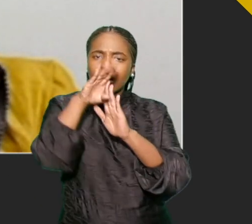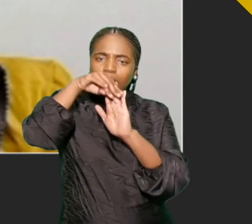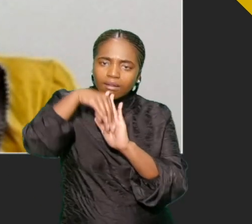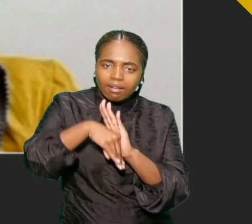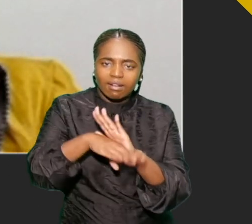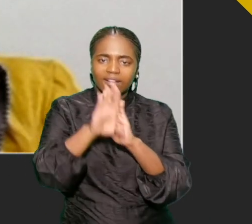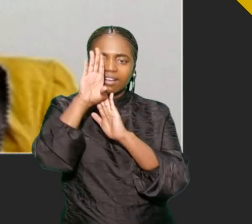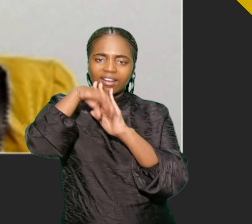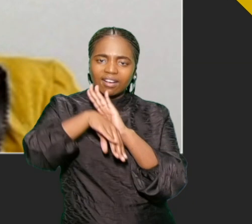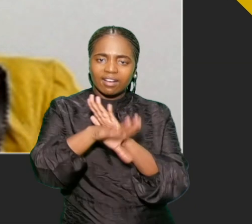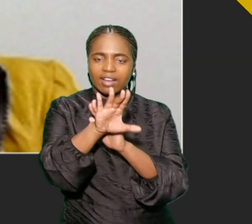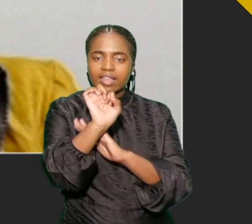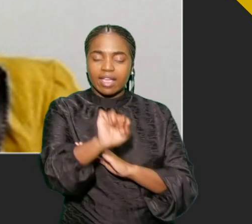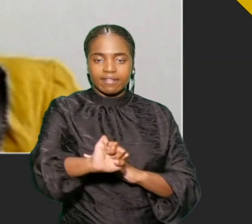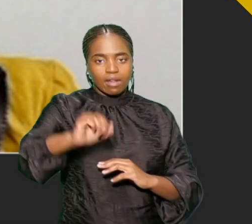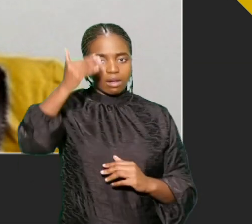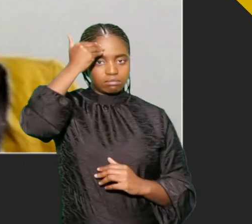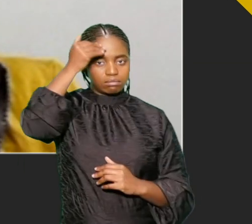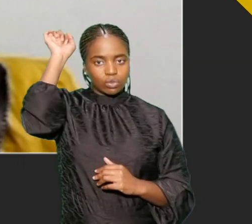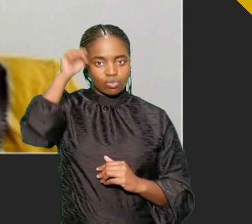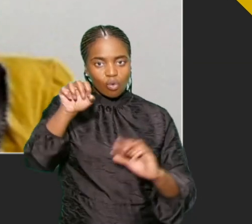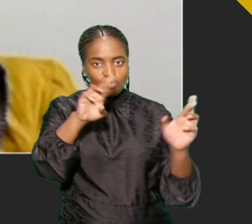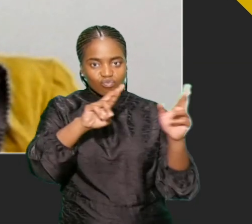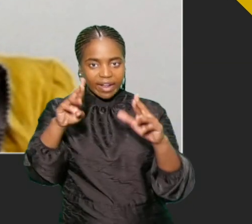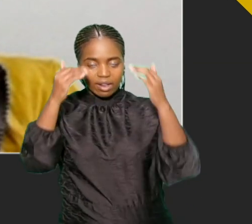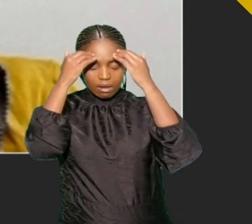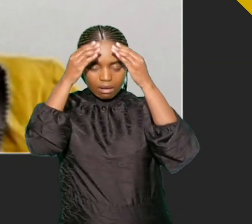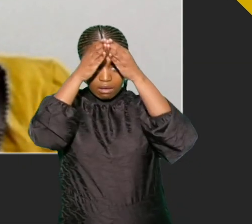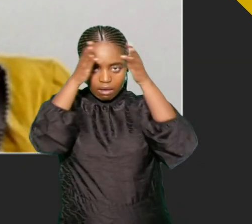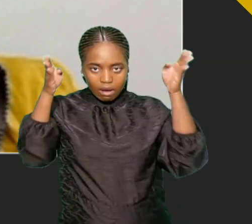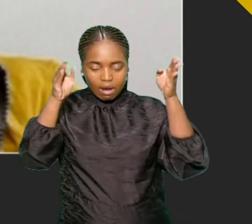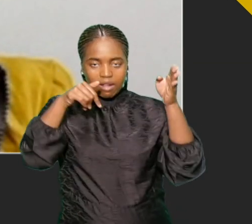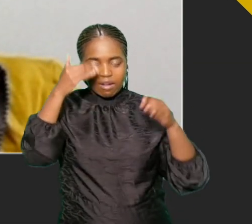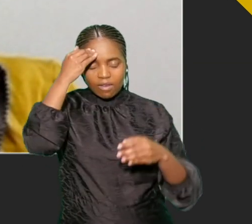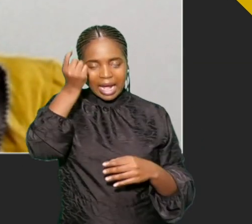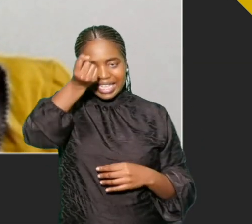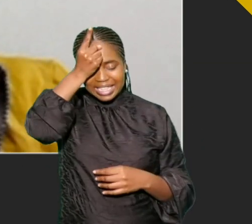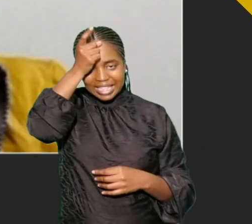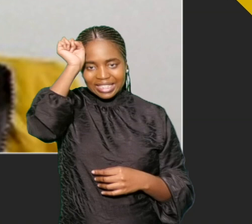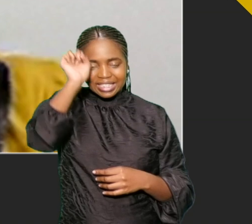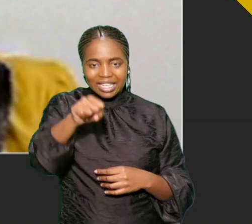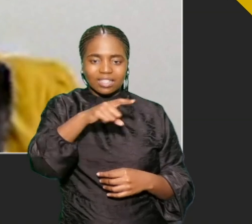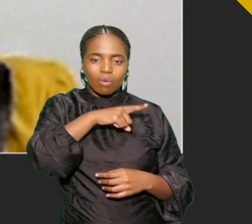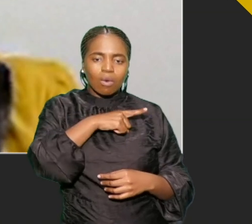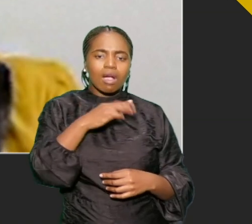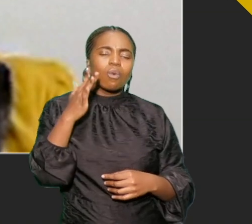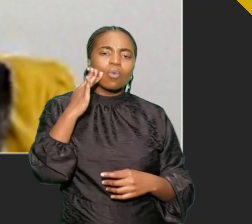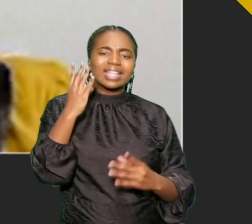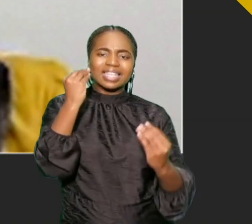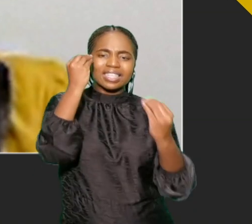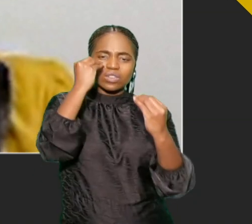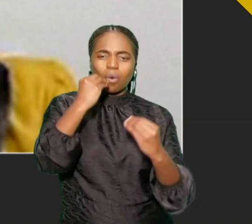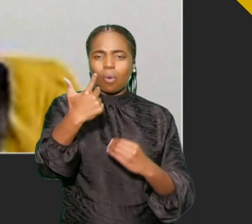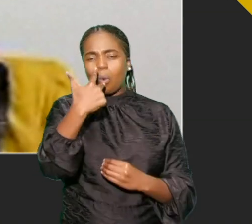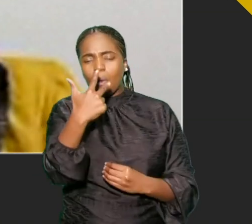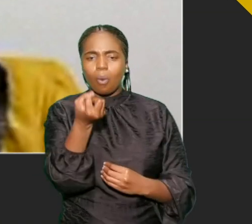if you've got that kind of education and your mind is broad, you have a good understanding of the world. About Ruta, you were